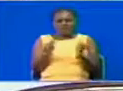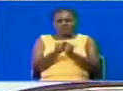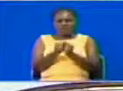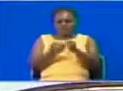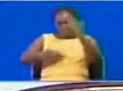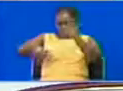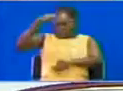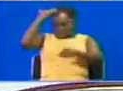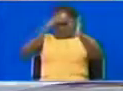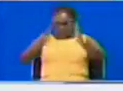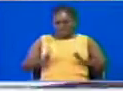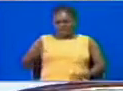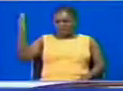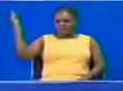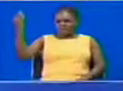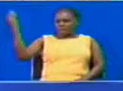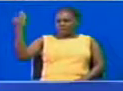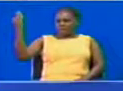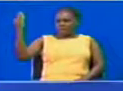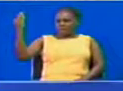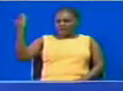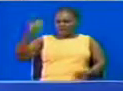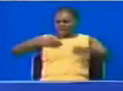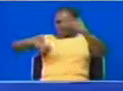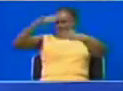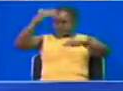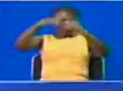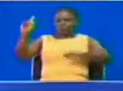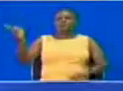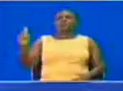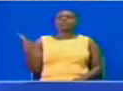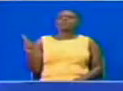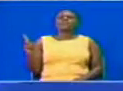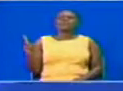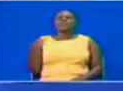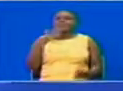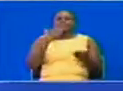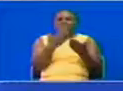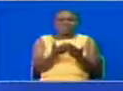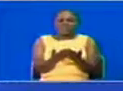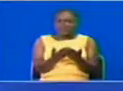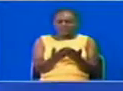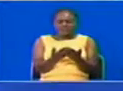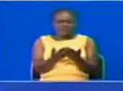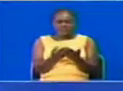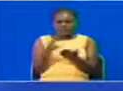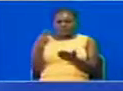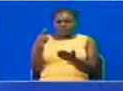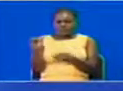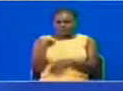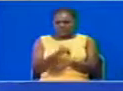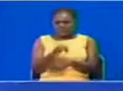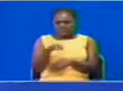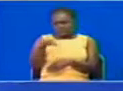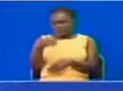Tom Odhiambo, a lecturer at the University of Nairobi. Thanks so much for staying on for this second bit of the bulletin. You